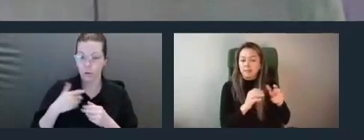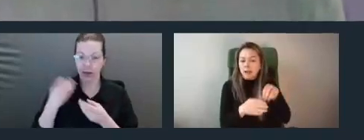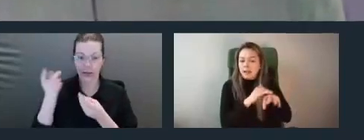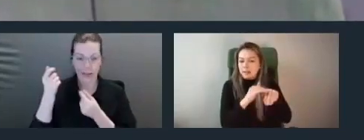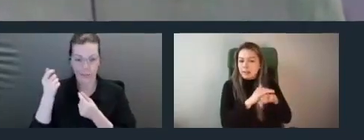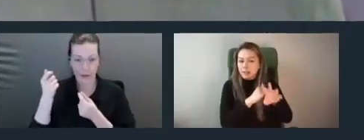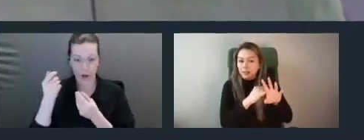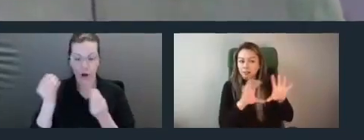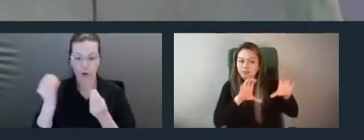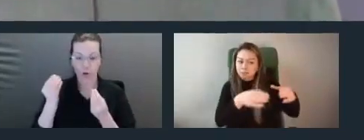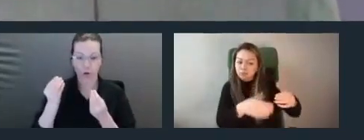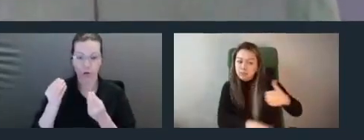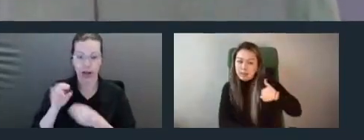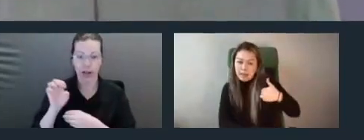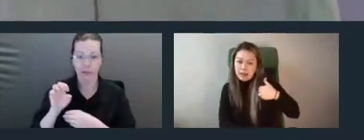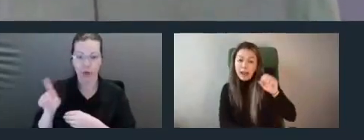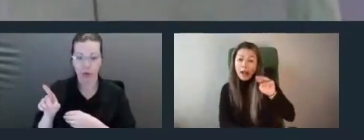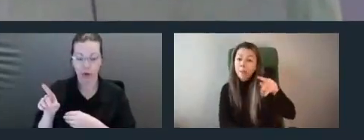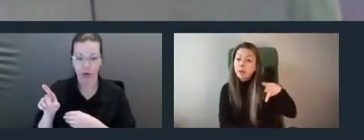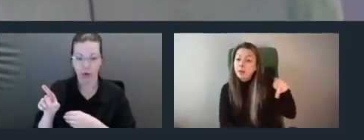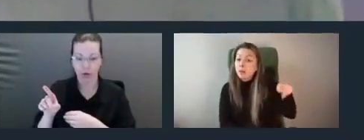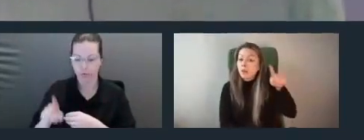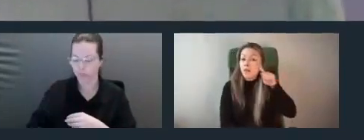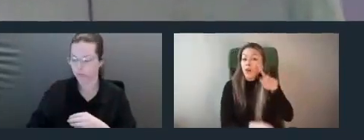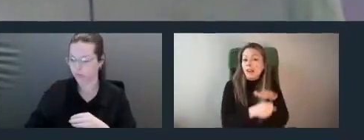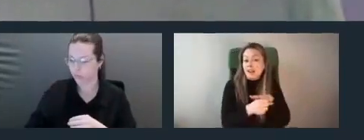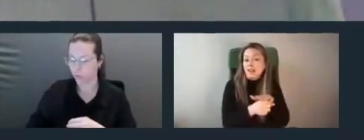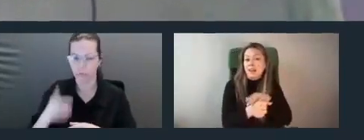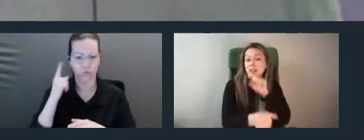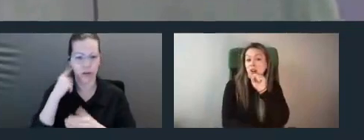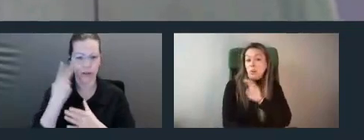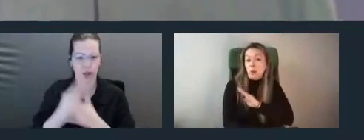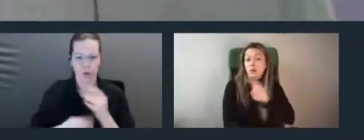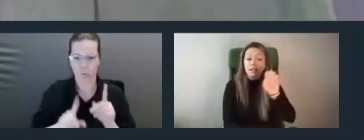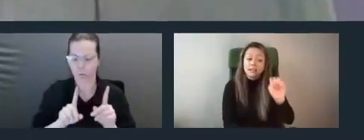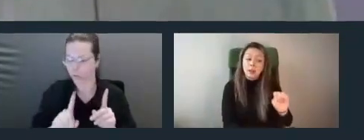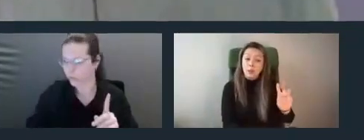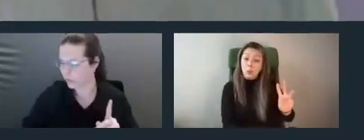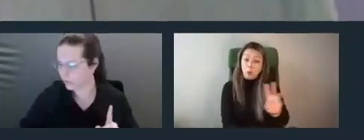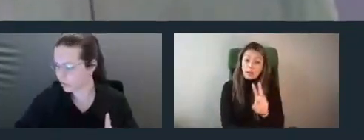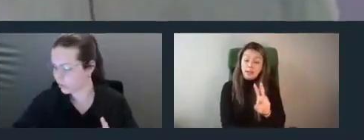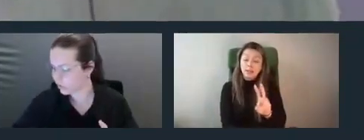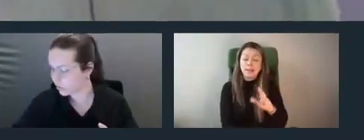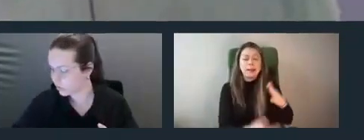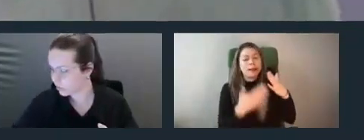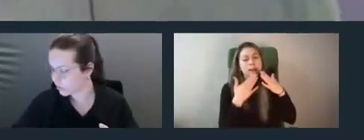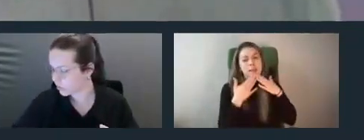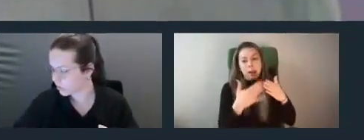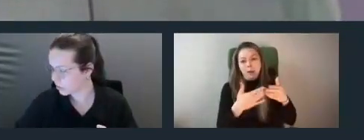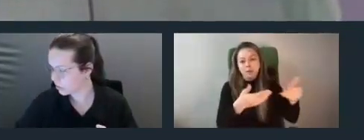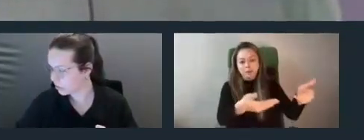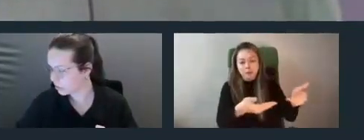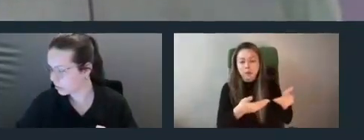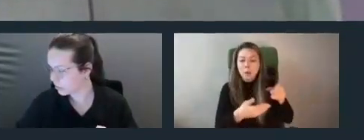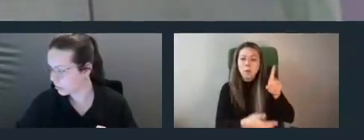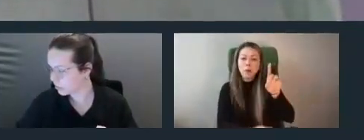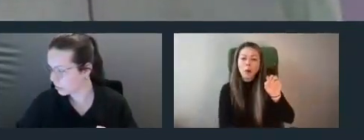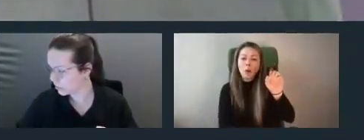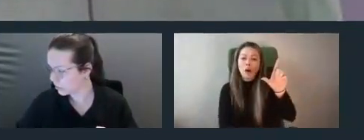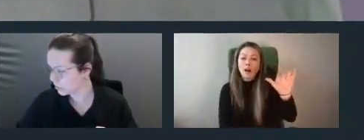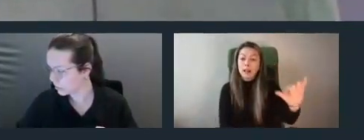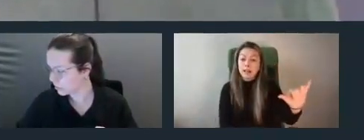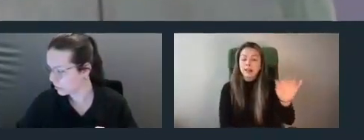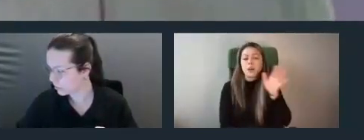at Provincial Parliament for Scarborough Southwest. Thank you and welcome Doly, who will be sharing a few words on